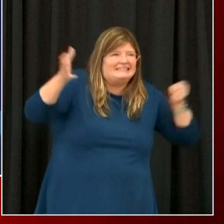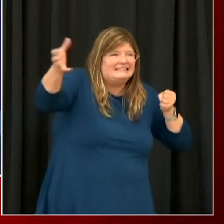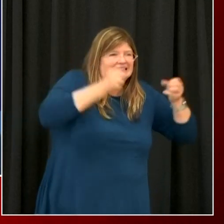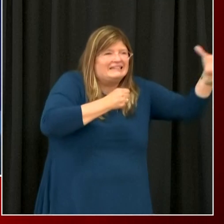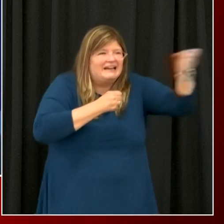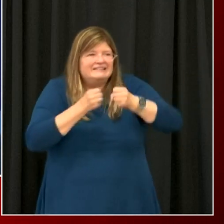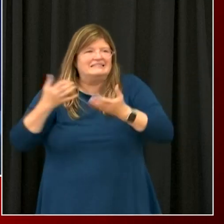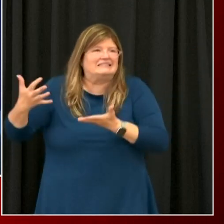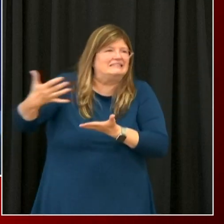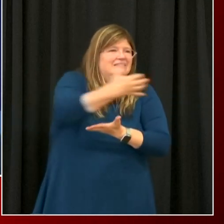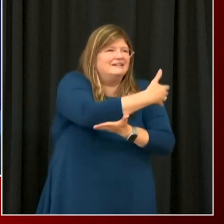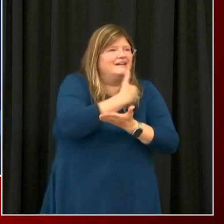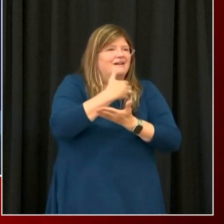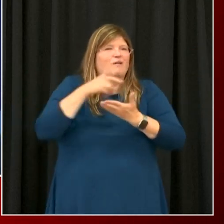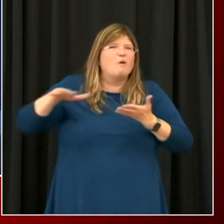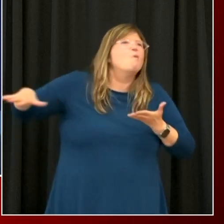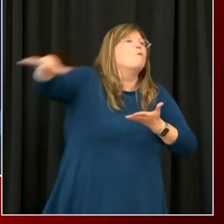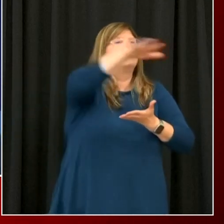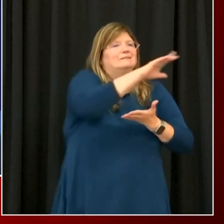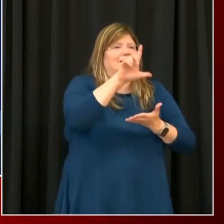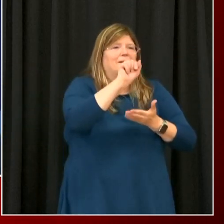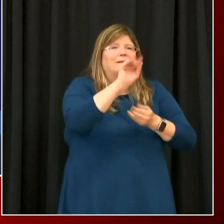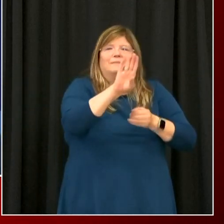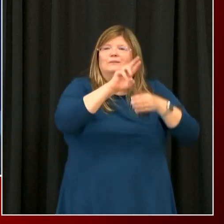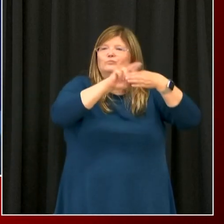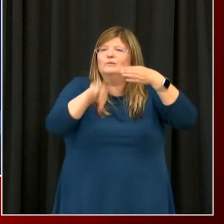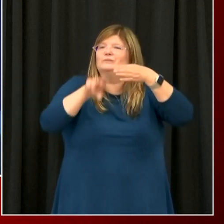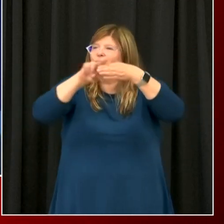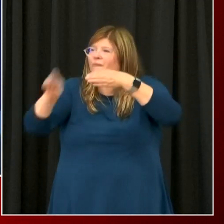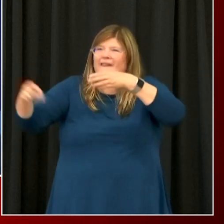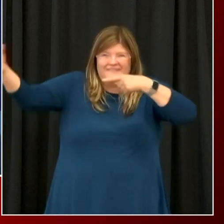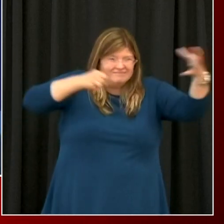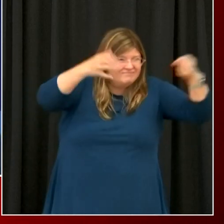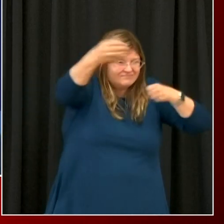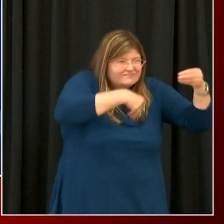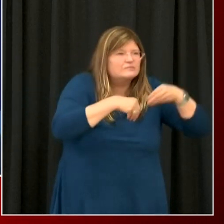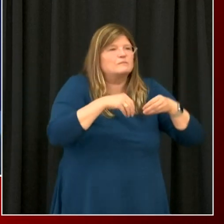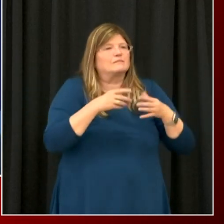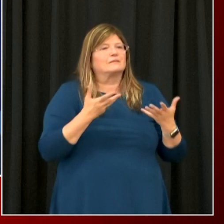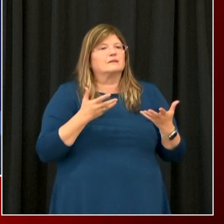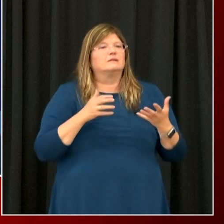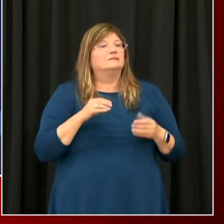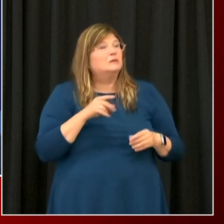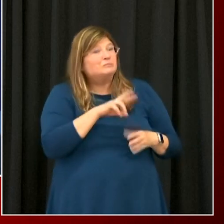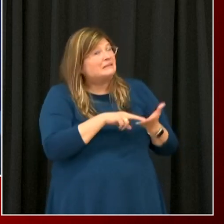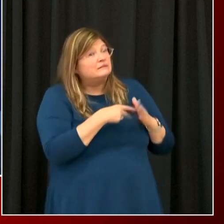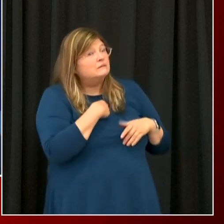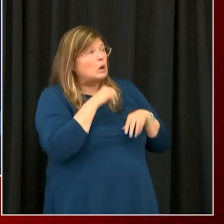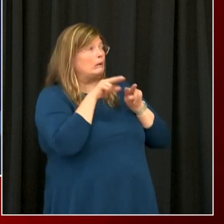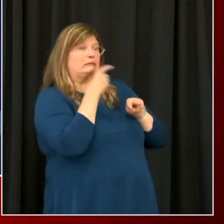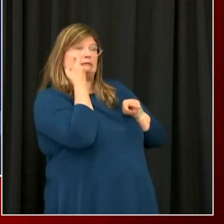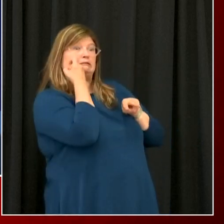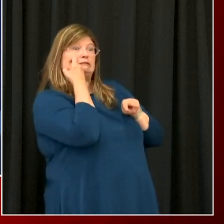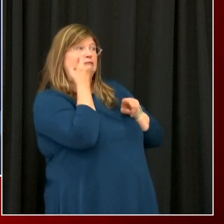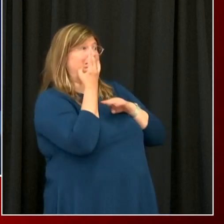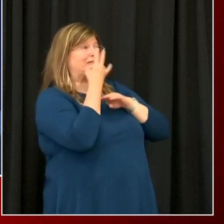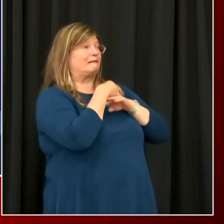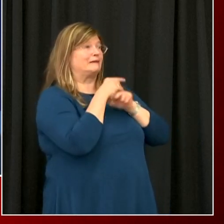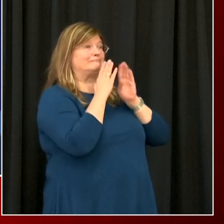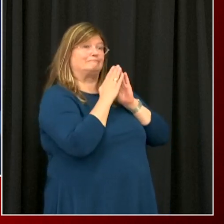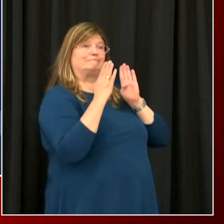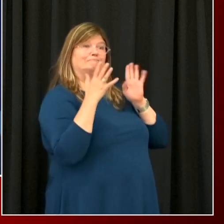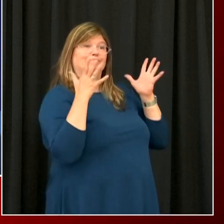that specimen collection date. So we're not looking at the most recent 7 days. We're looking at 7 days that are somewhere. No. June 3rd would still